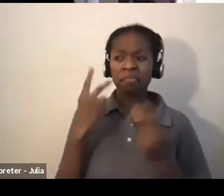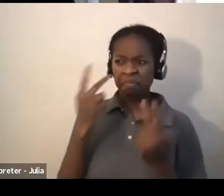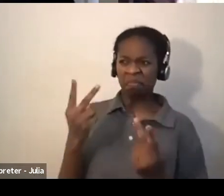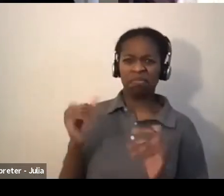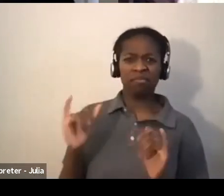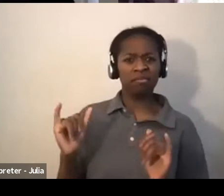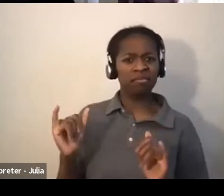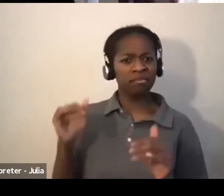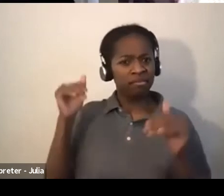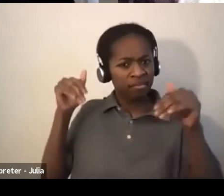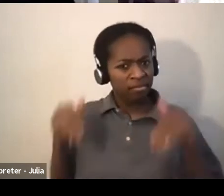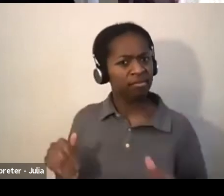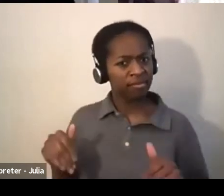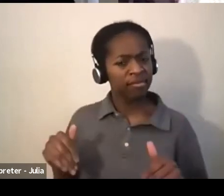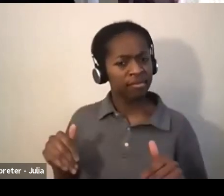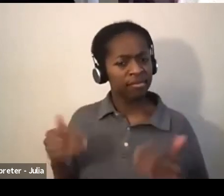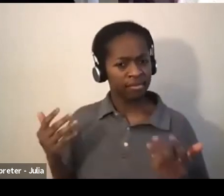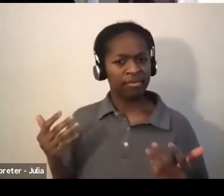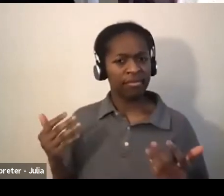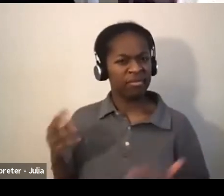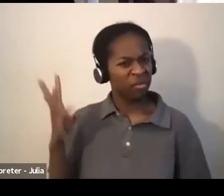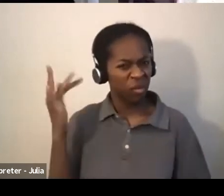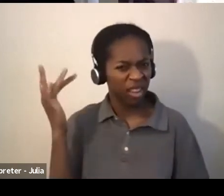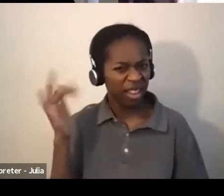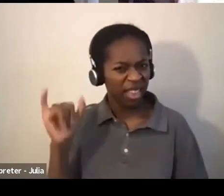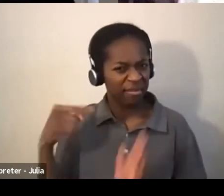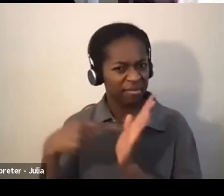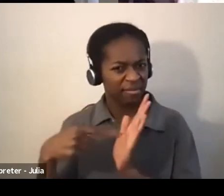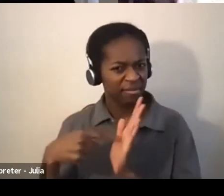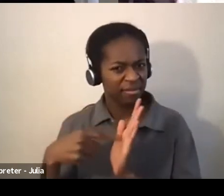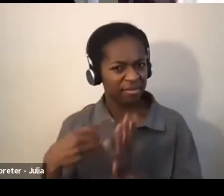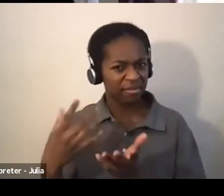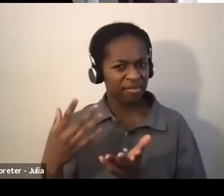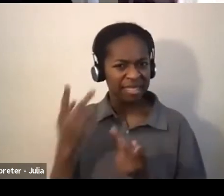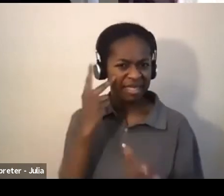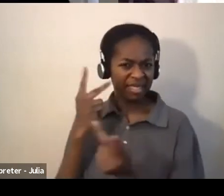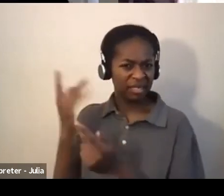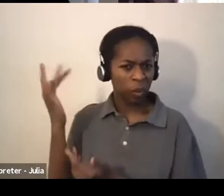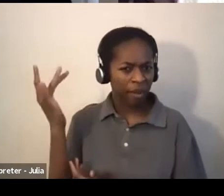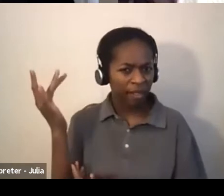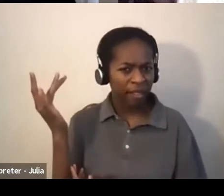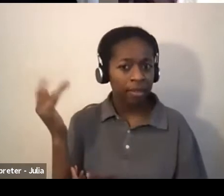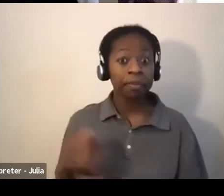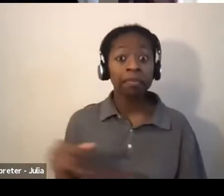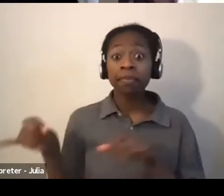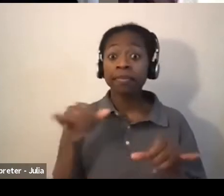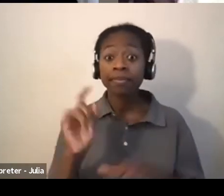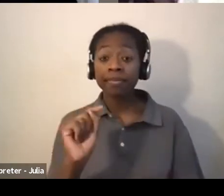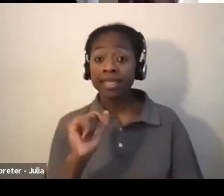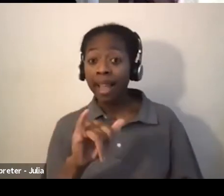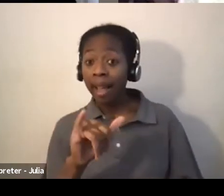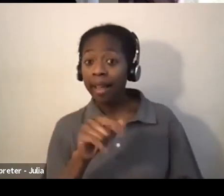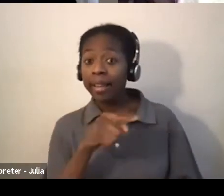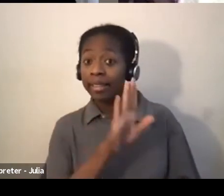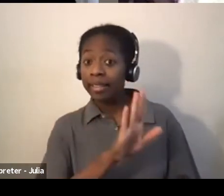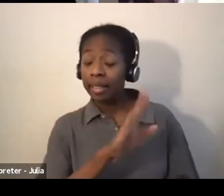hit me. I'm like, why? Like, why is this happening? And then same thing with Tyler's issue too. Same